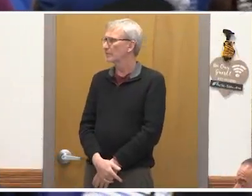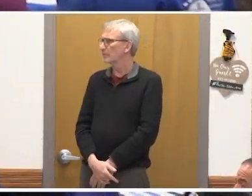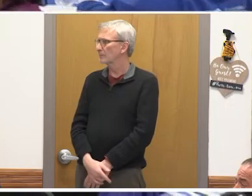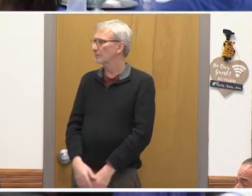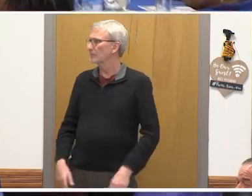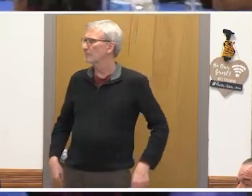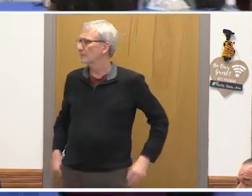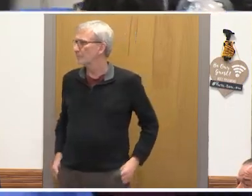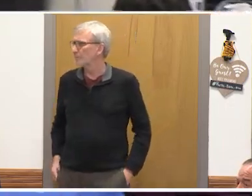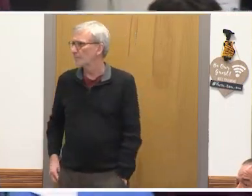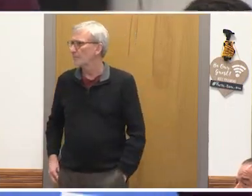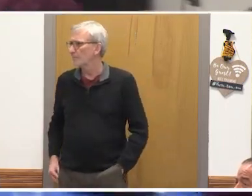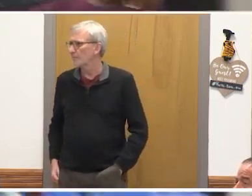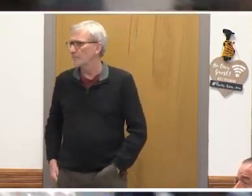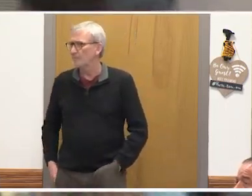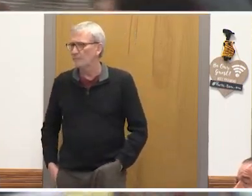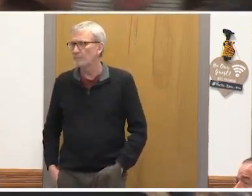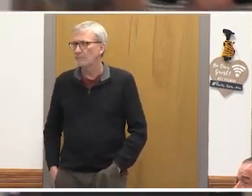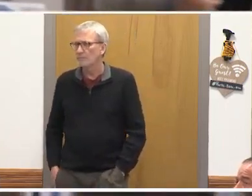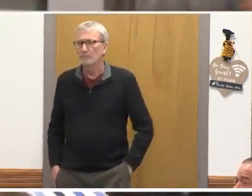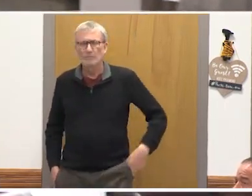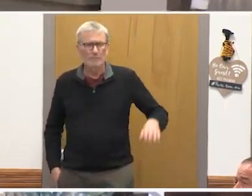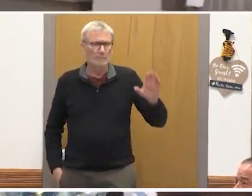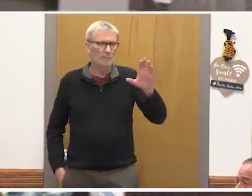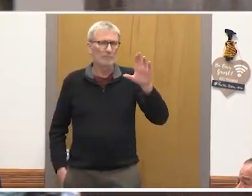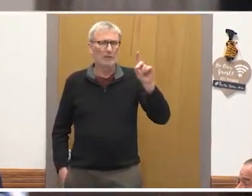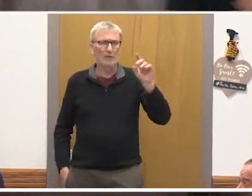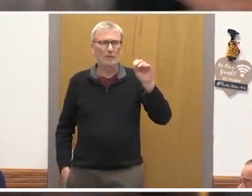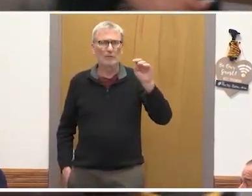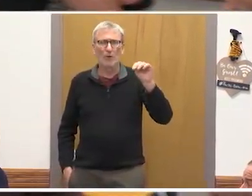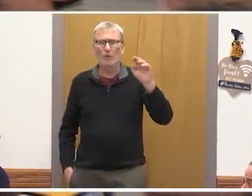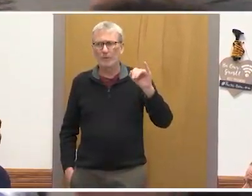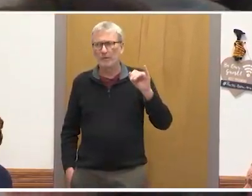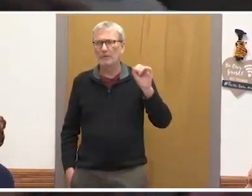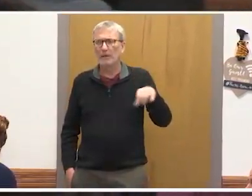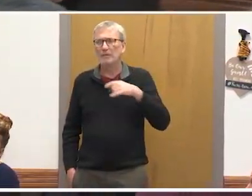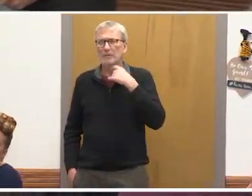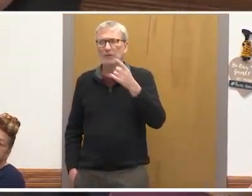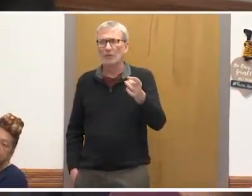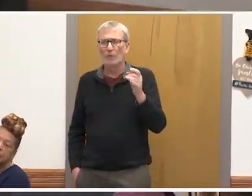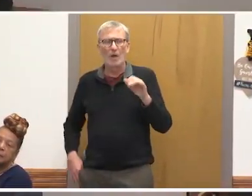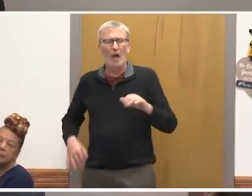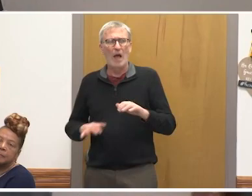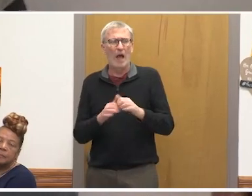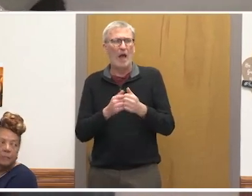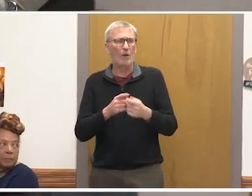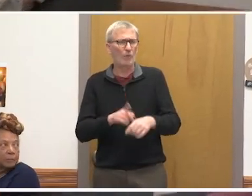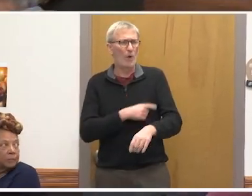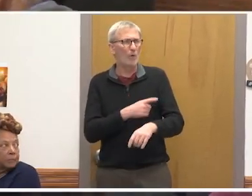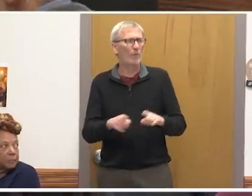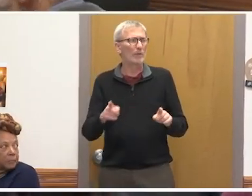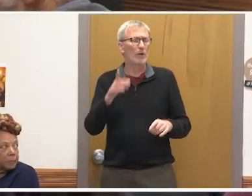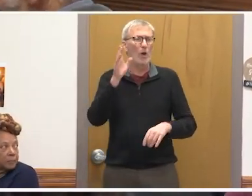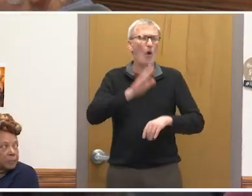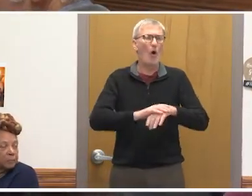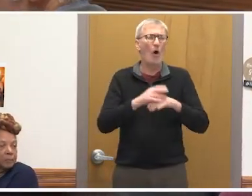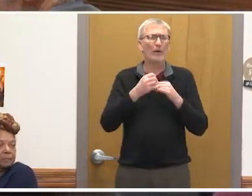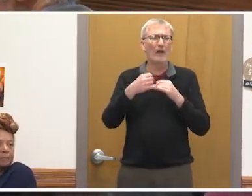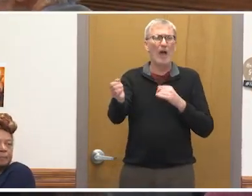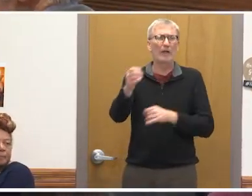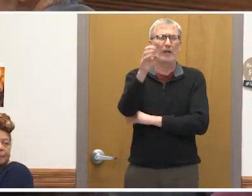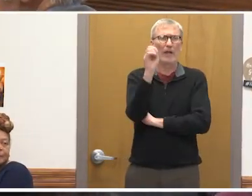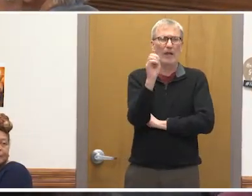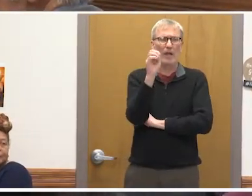Thanks. And I'll let Domi answer the amount of time, but also there is an Engage PGH